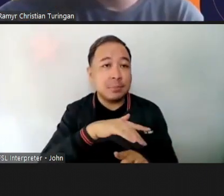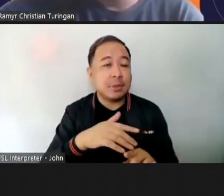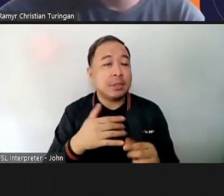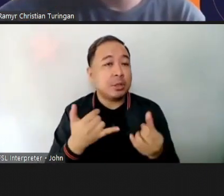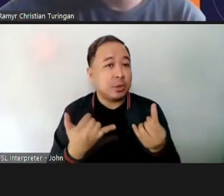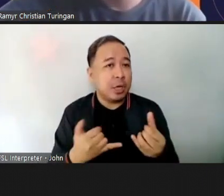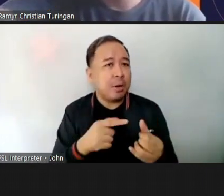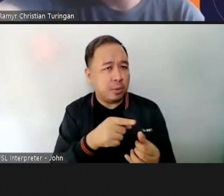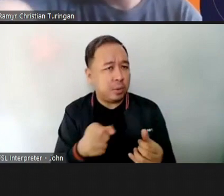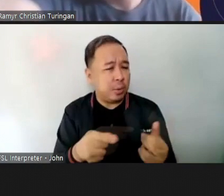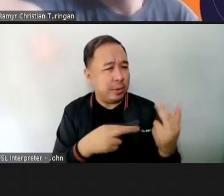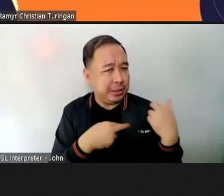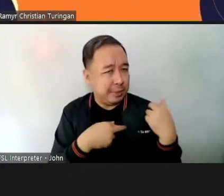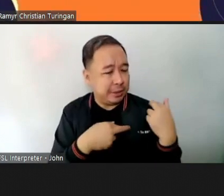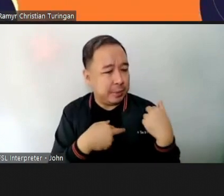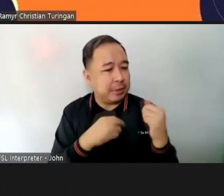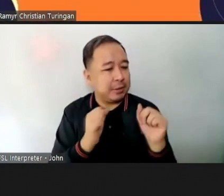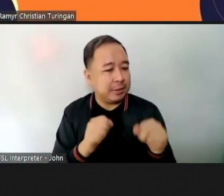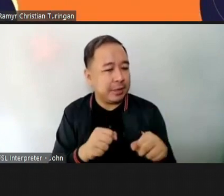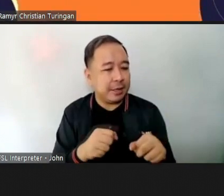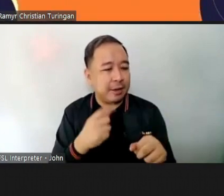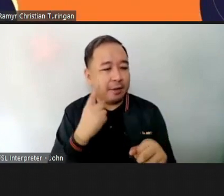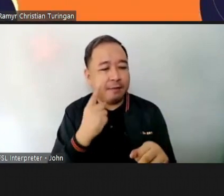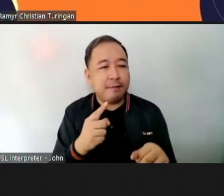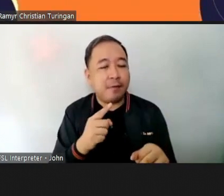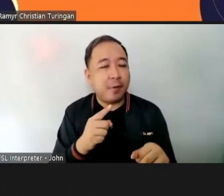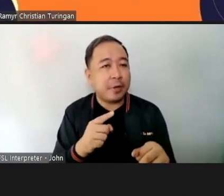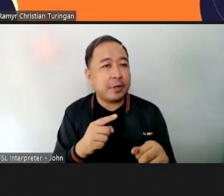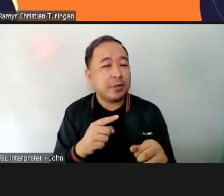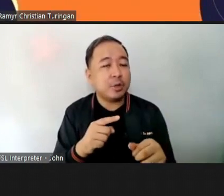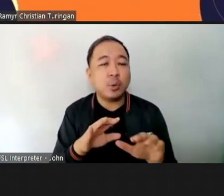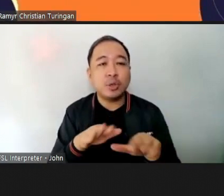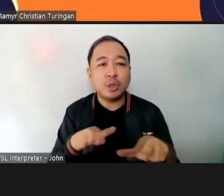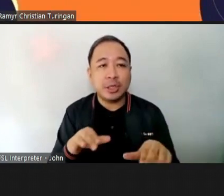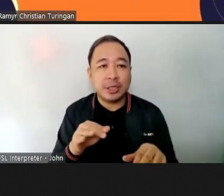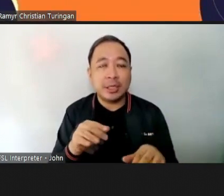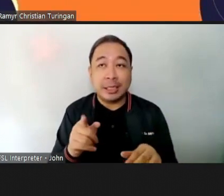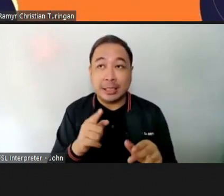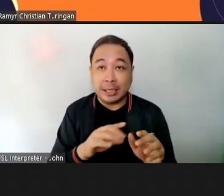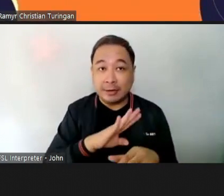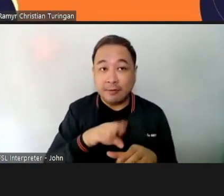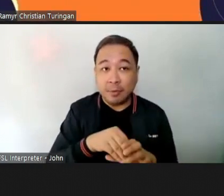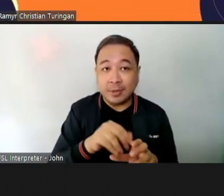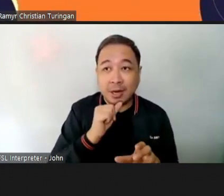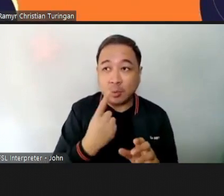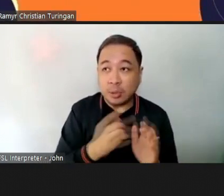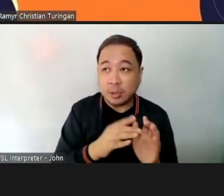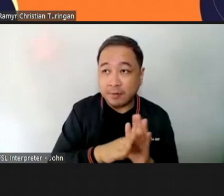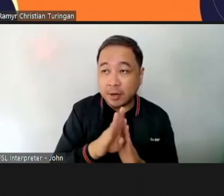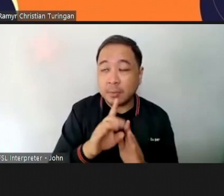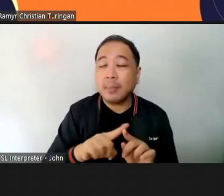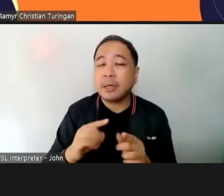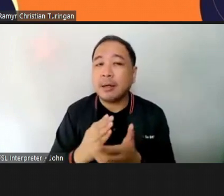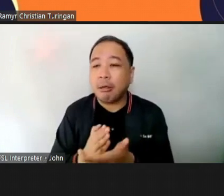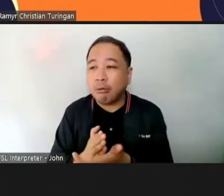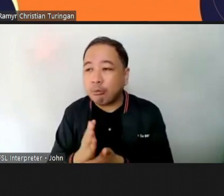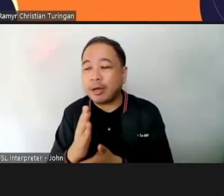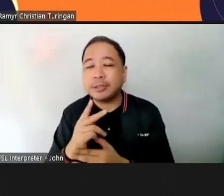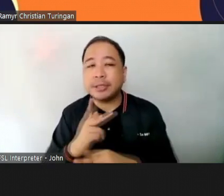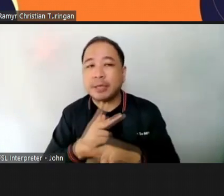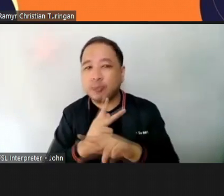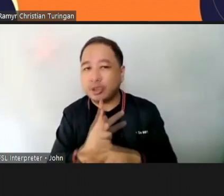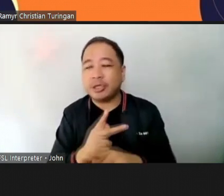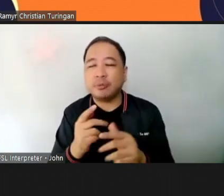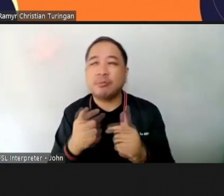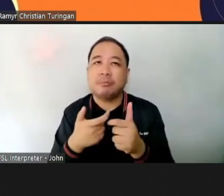have responsibility para sa mga kabataan. It involves not just the development, but also the rights and protection. Napakalaking